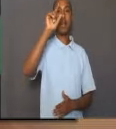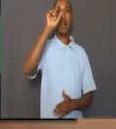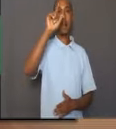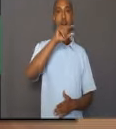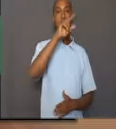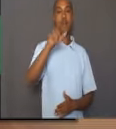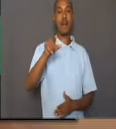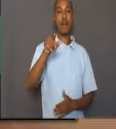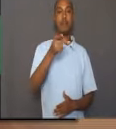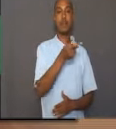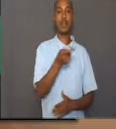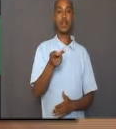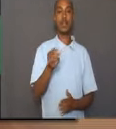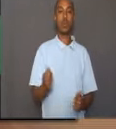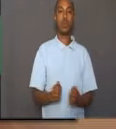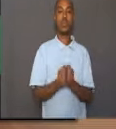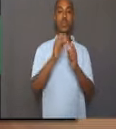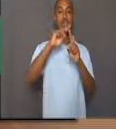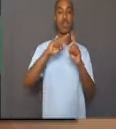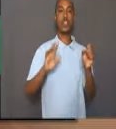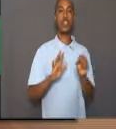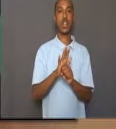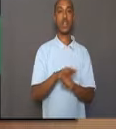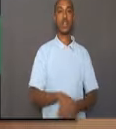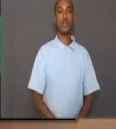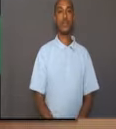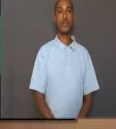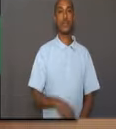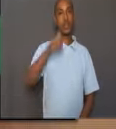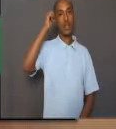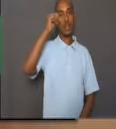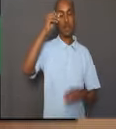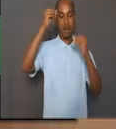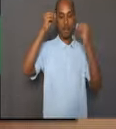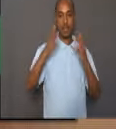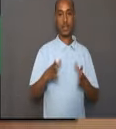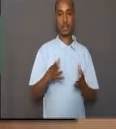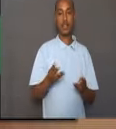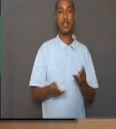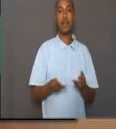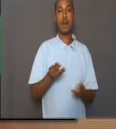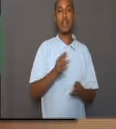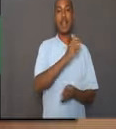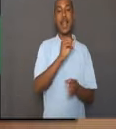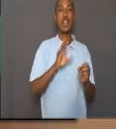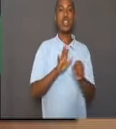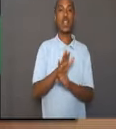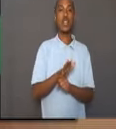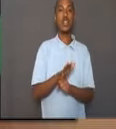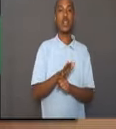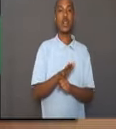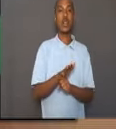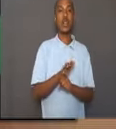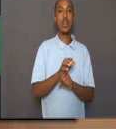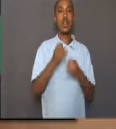are positively charged. He presumed that the mass and charge were